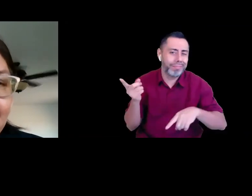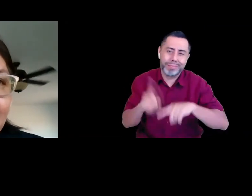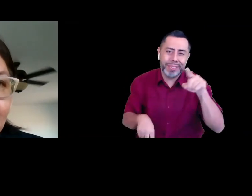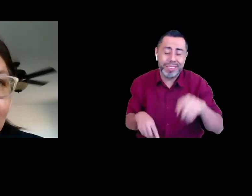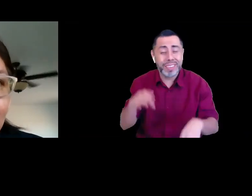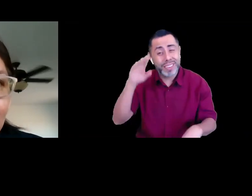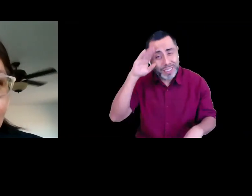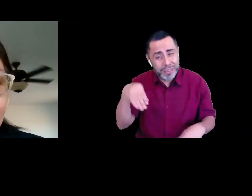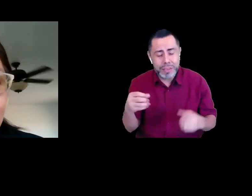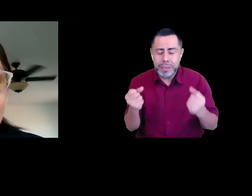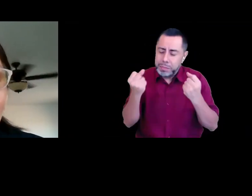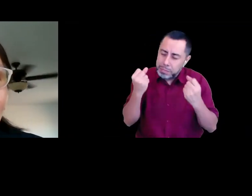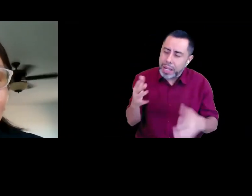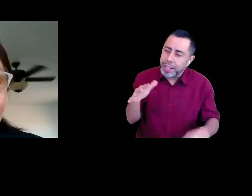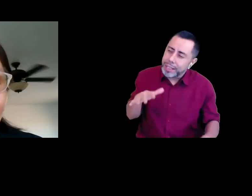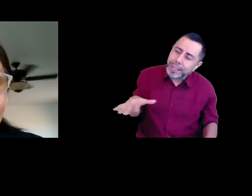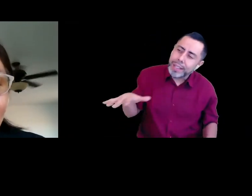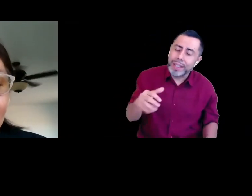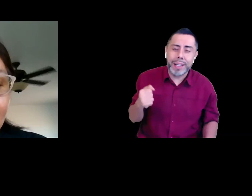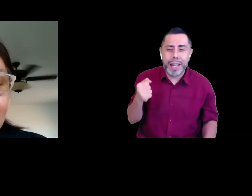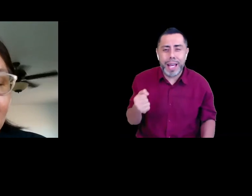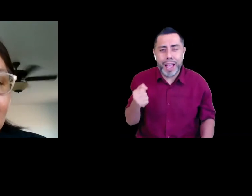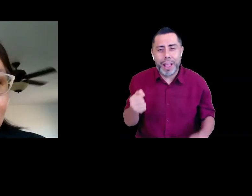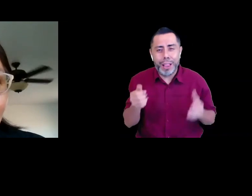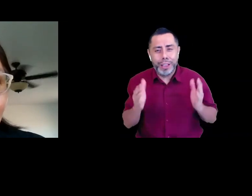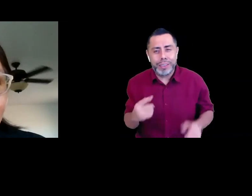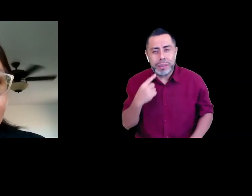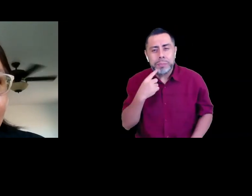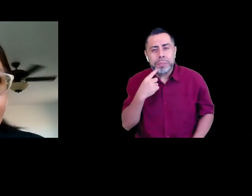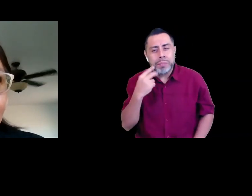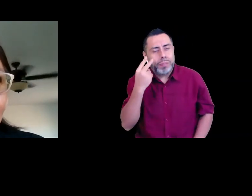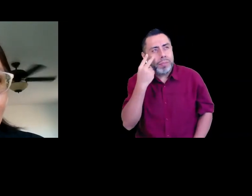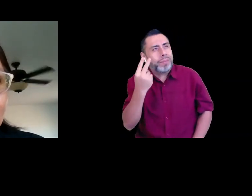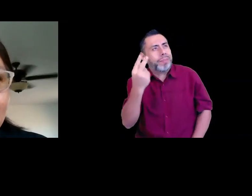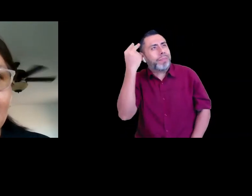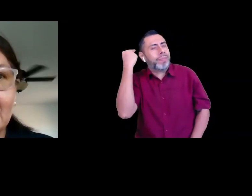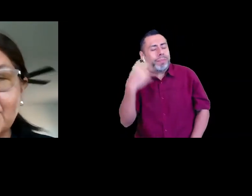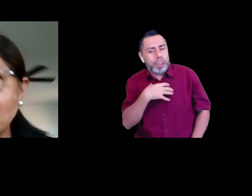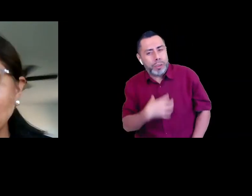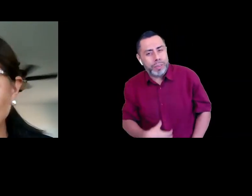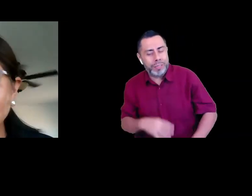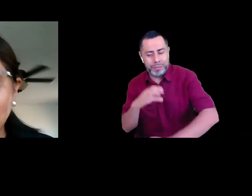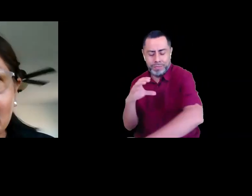them, what their numbers are. And so they'll always say,